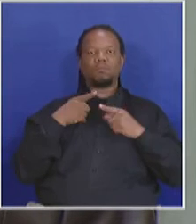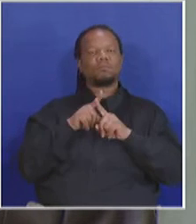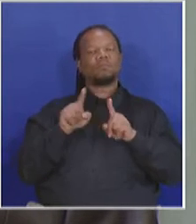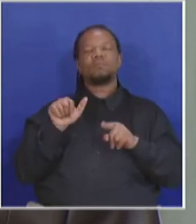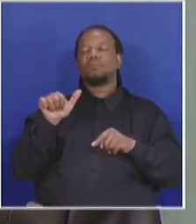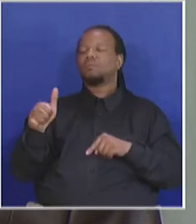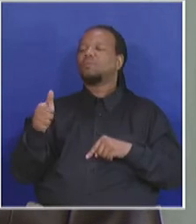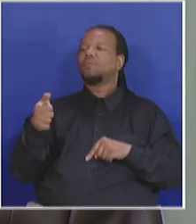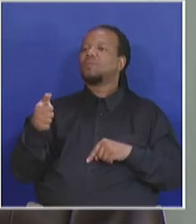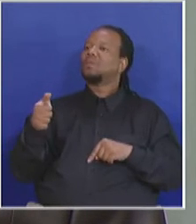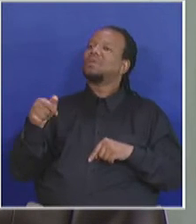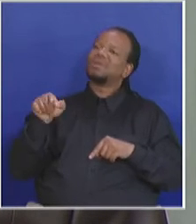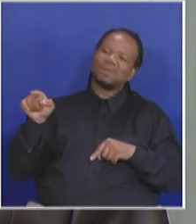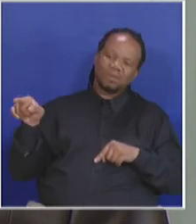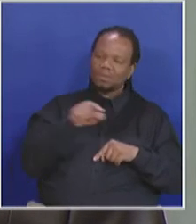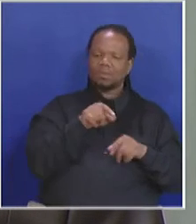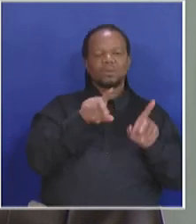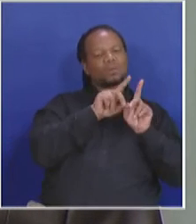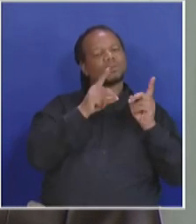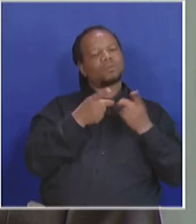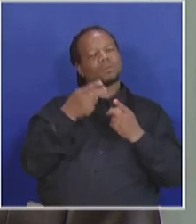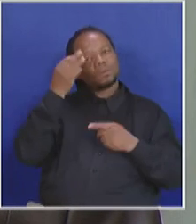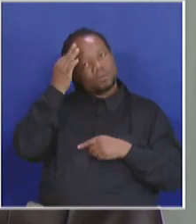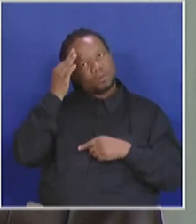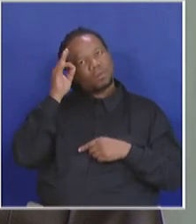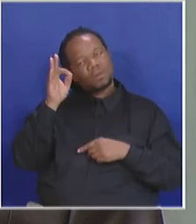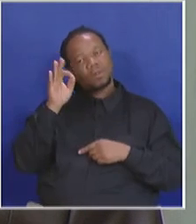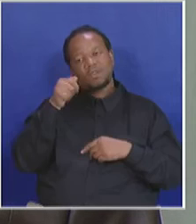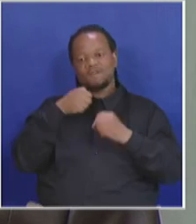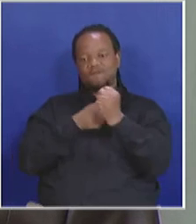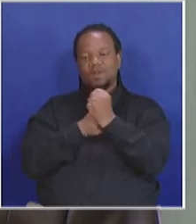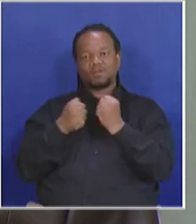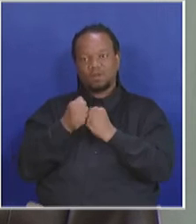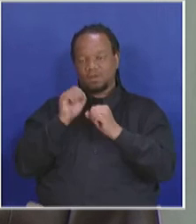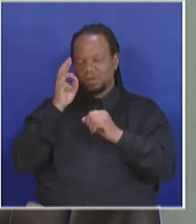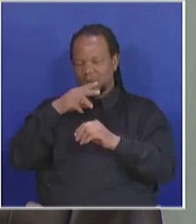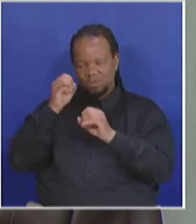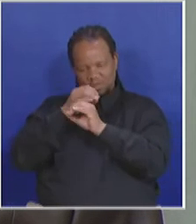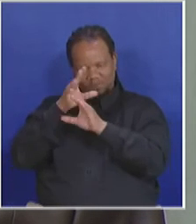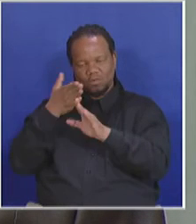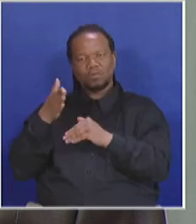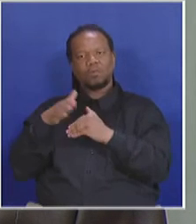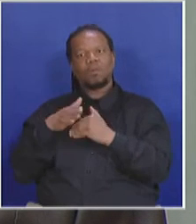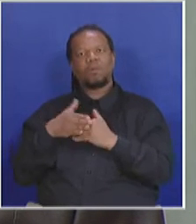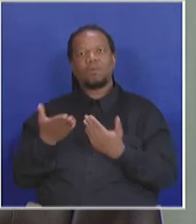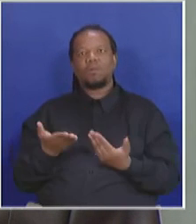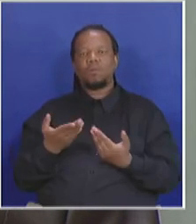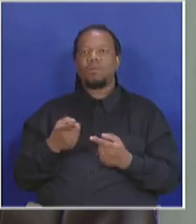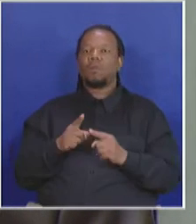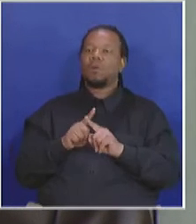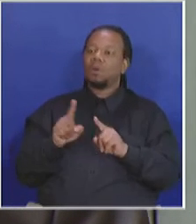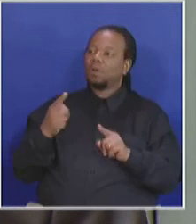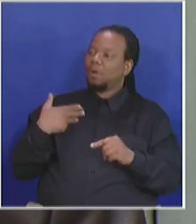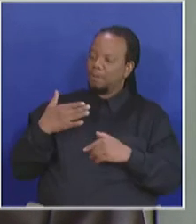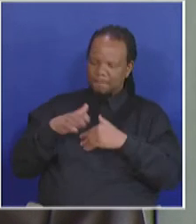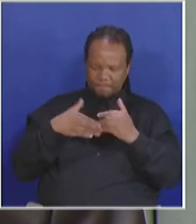infrastructure remains one of the key challenges that require much attention. Among other contributing factors to infrastructure backlog is